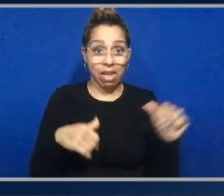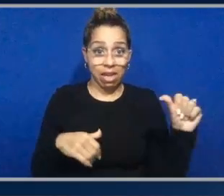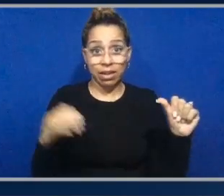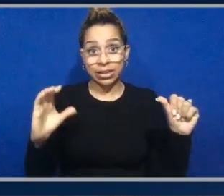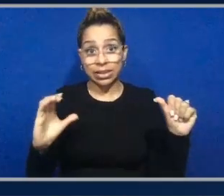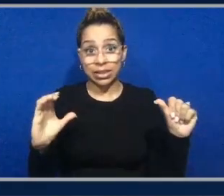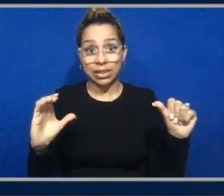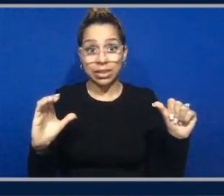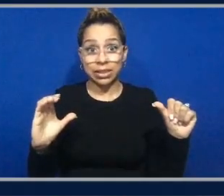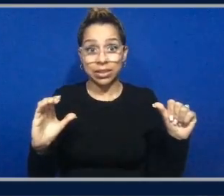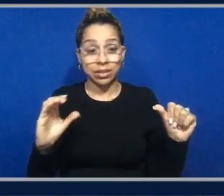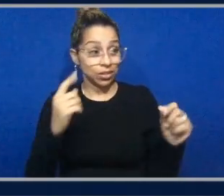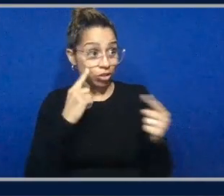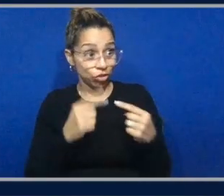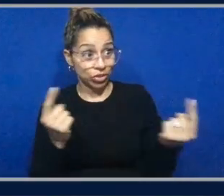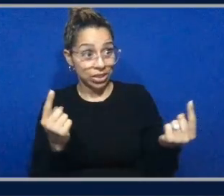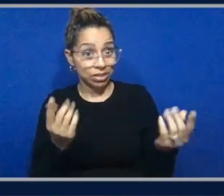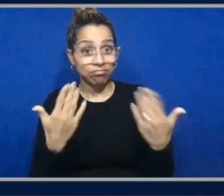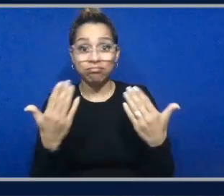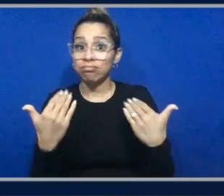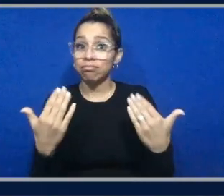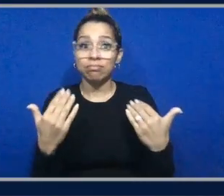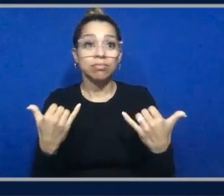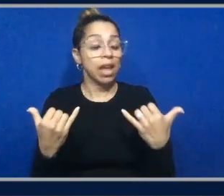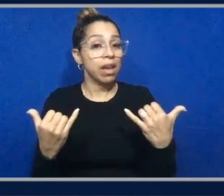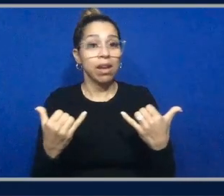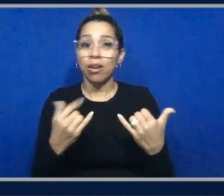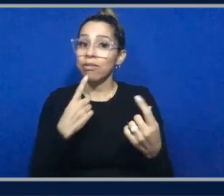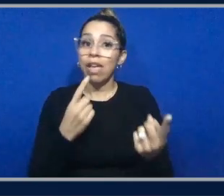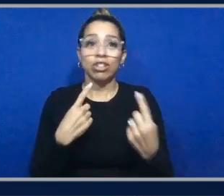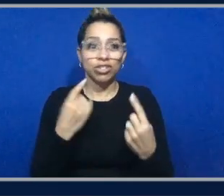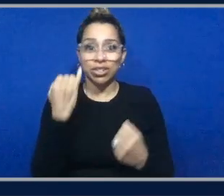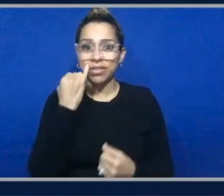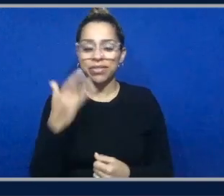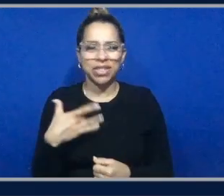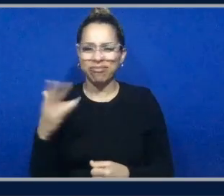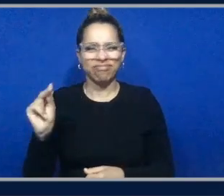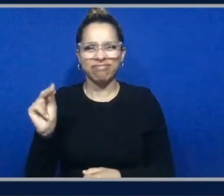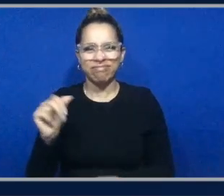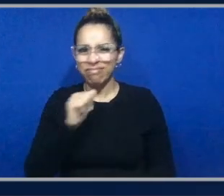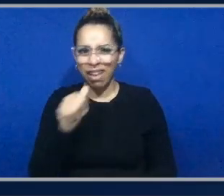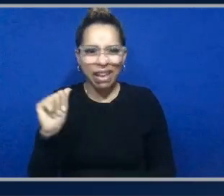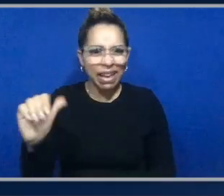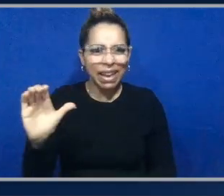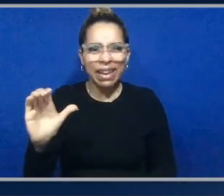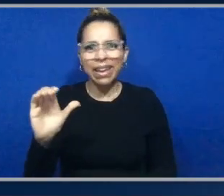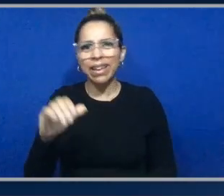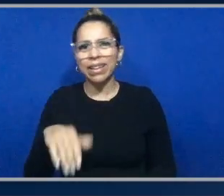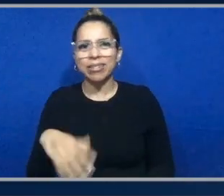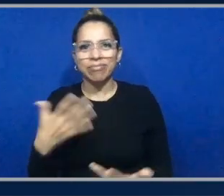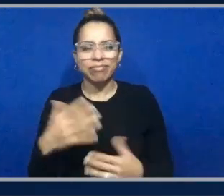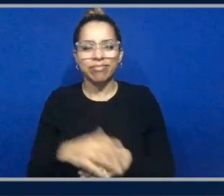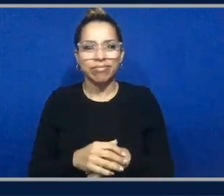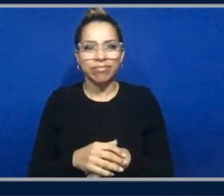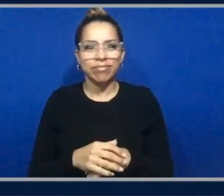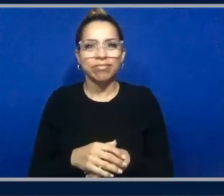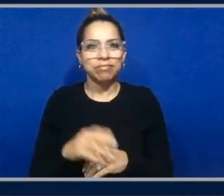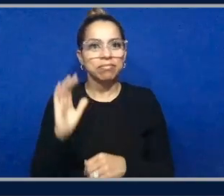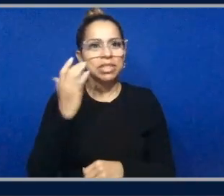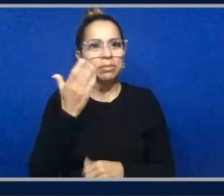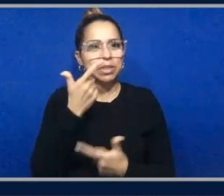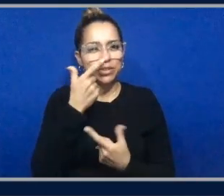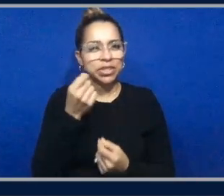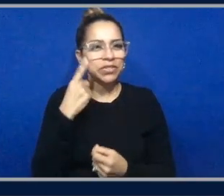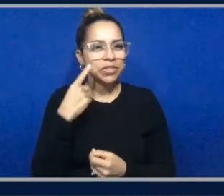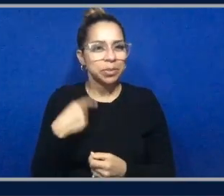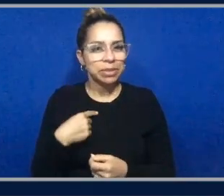now is the time to make your voice heard if you don't think it is A or C. But those ones look interesting to me. Okay. I'll say that. Okay, we're gonna go with the chat.